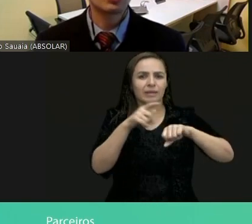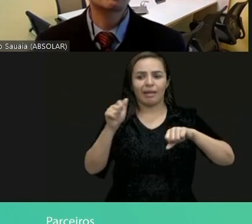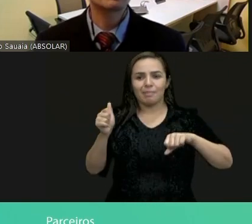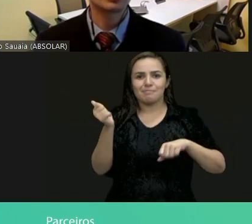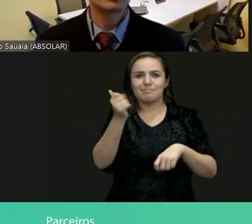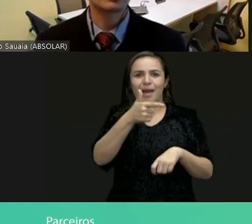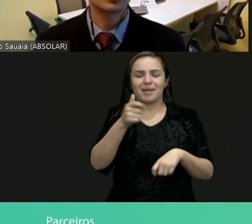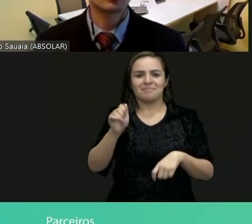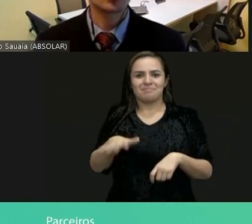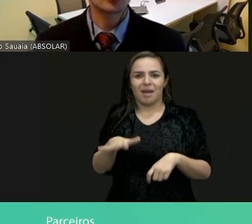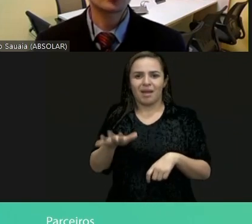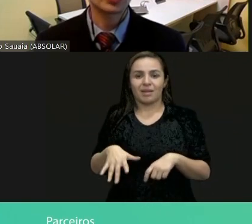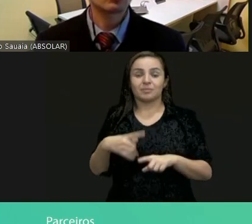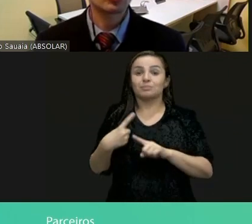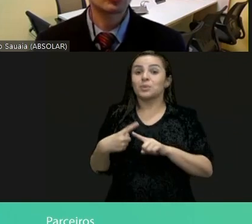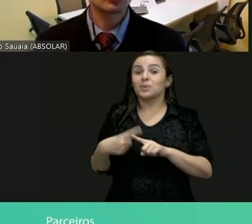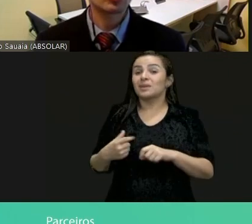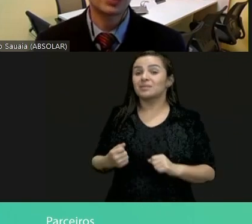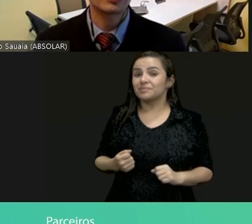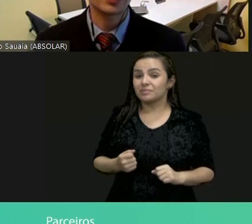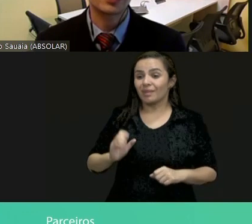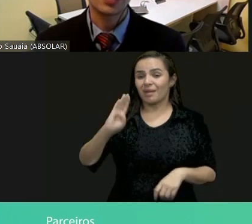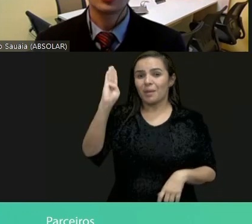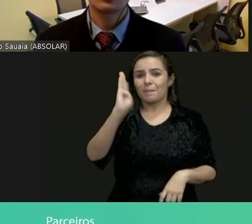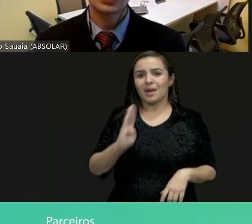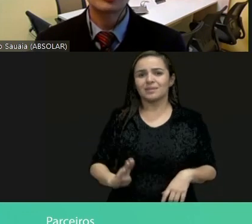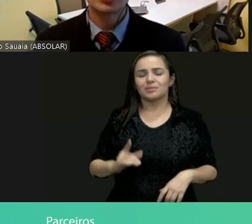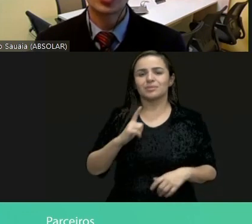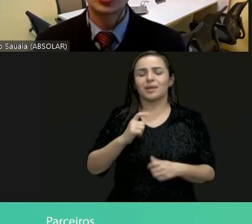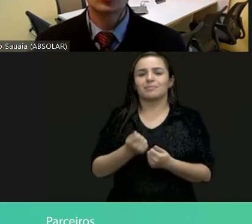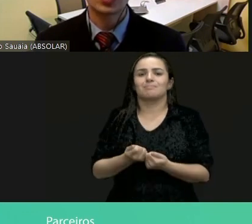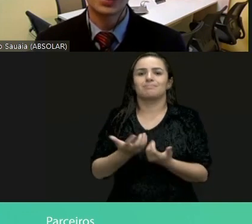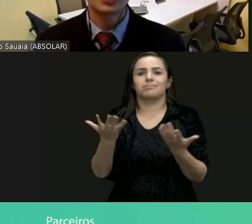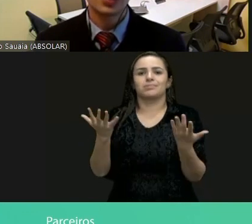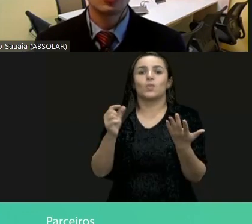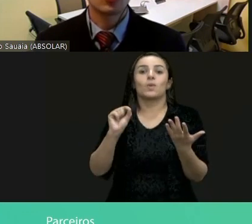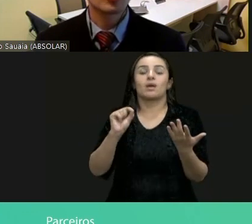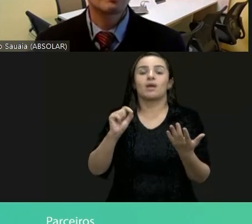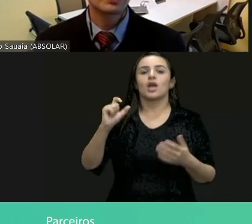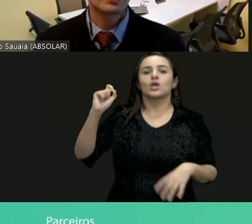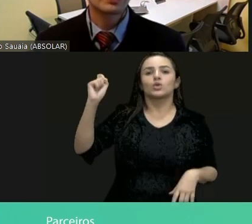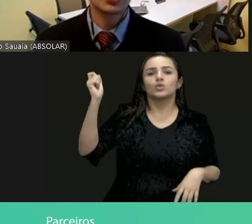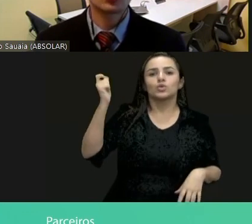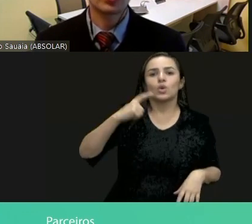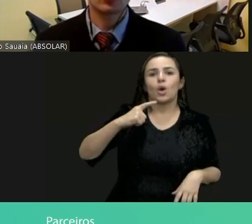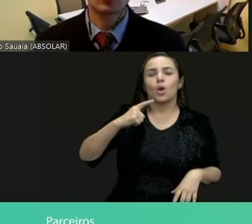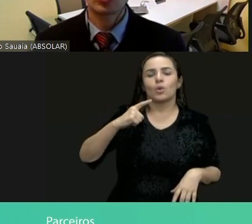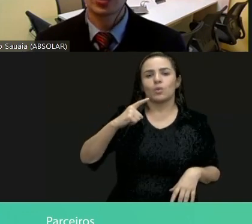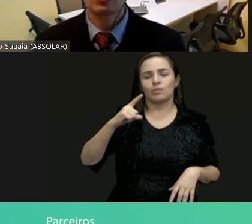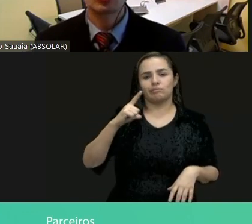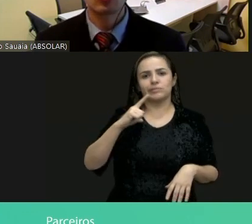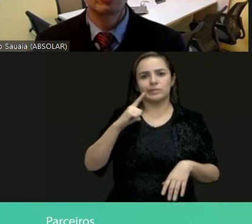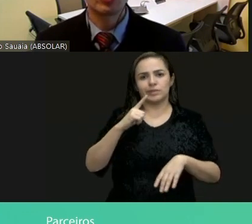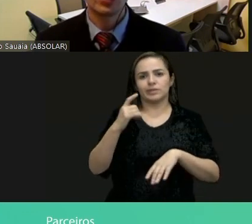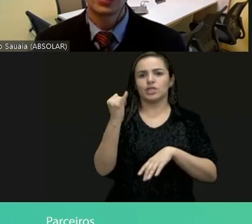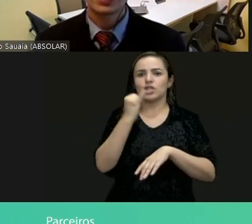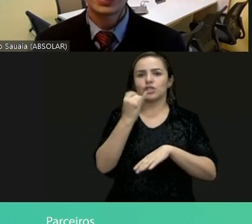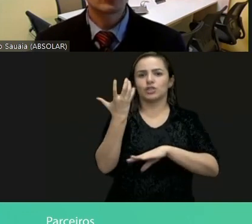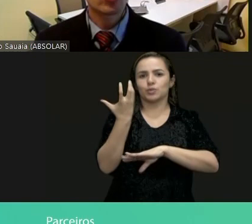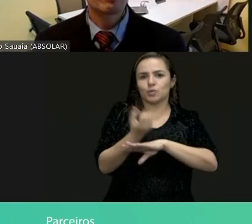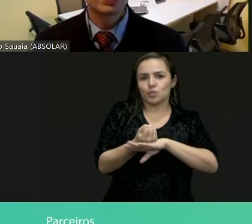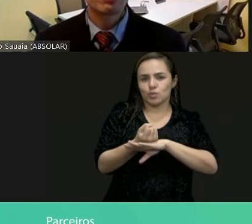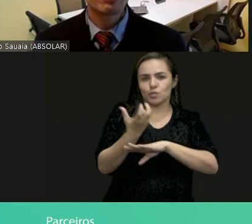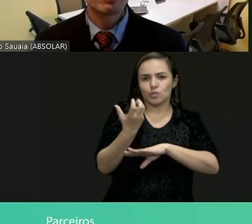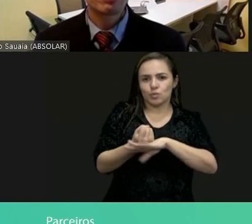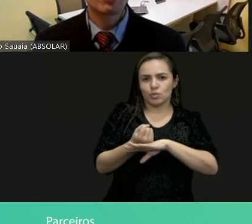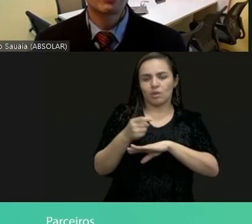significant advantage is related to the change in our renewable resources. Solar, for example, we have a